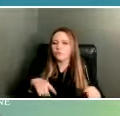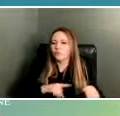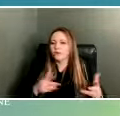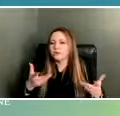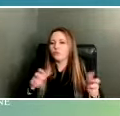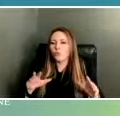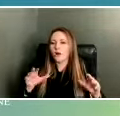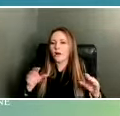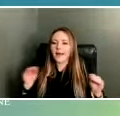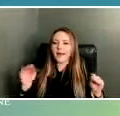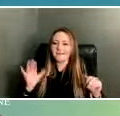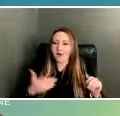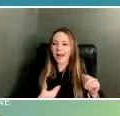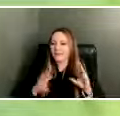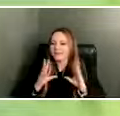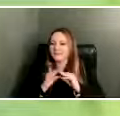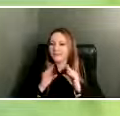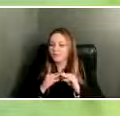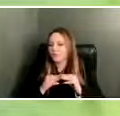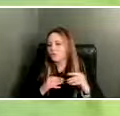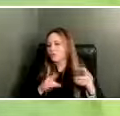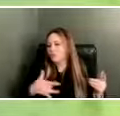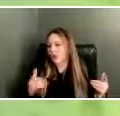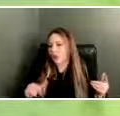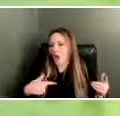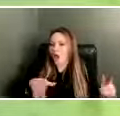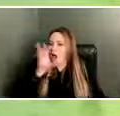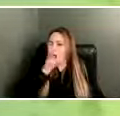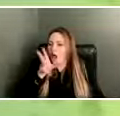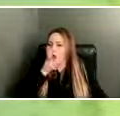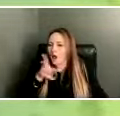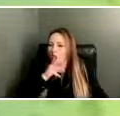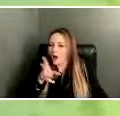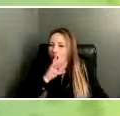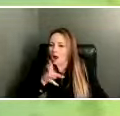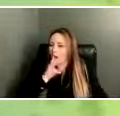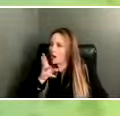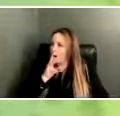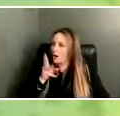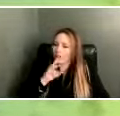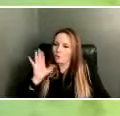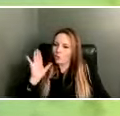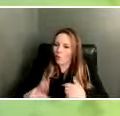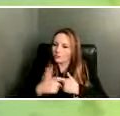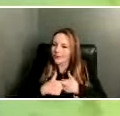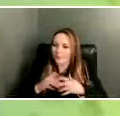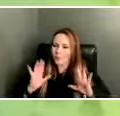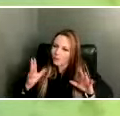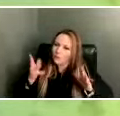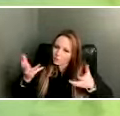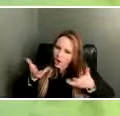our sessions to be sessions in which we're talking at our learners. Yeah. Our